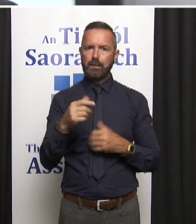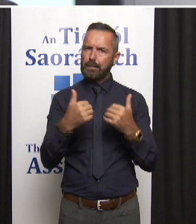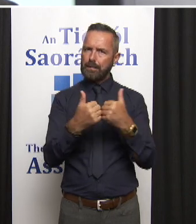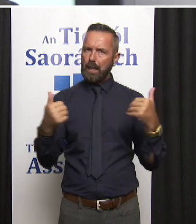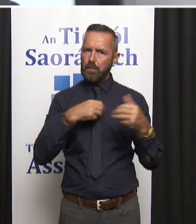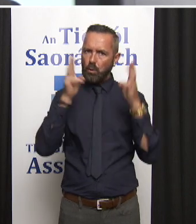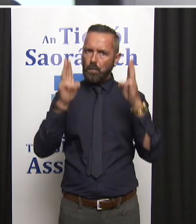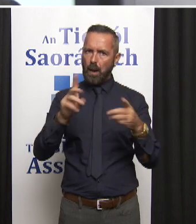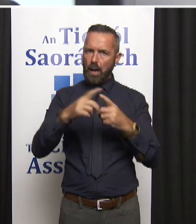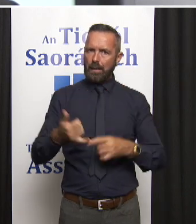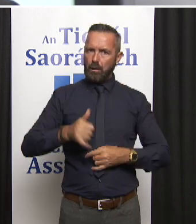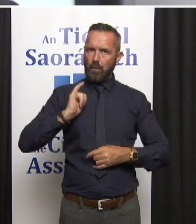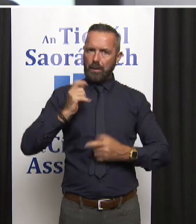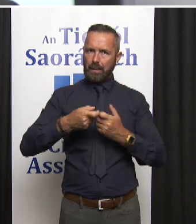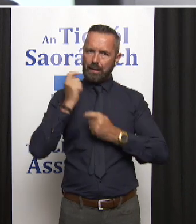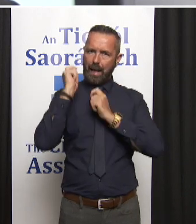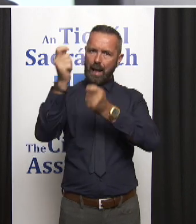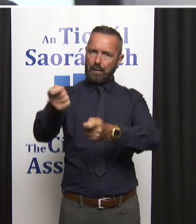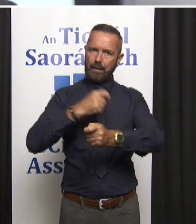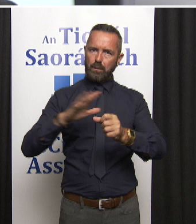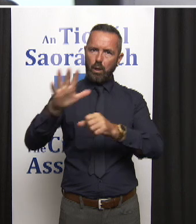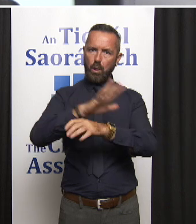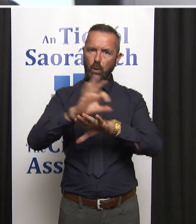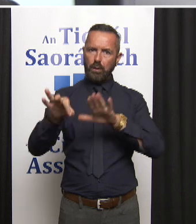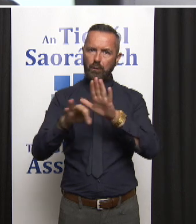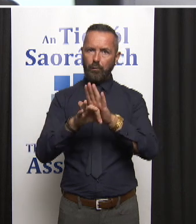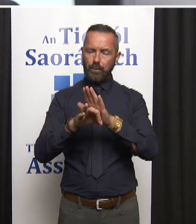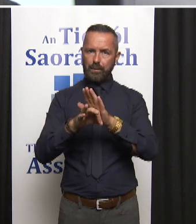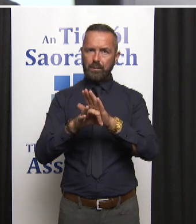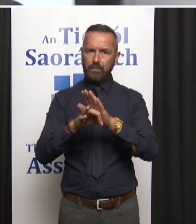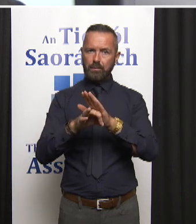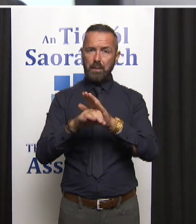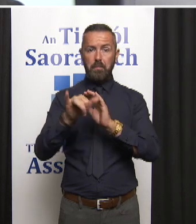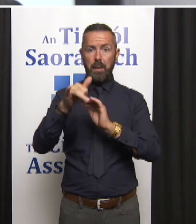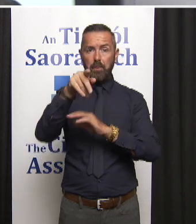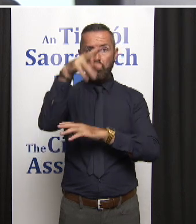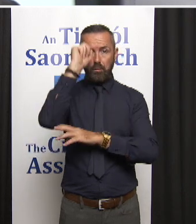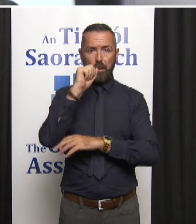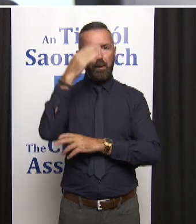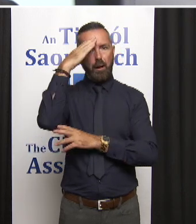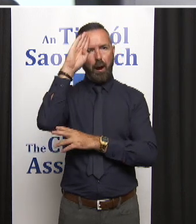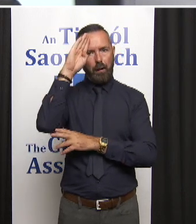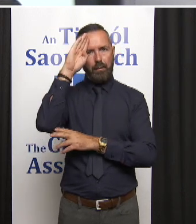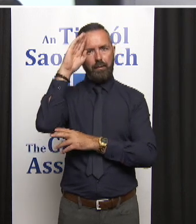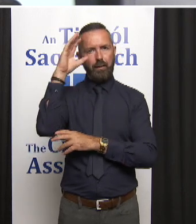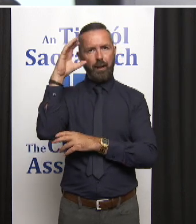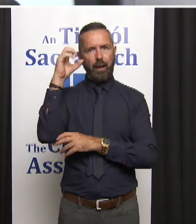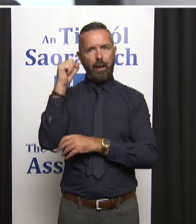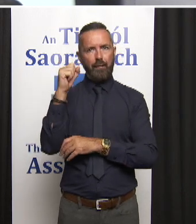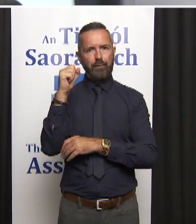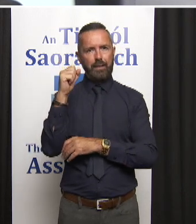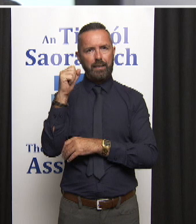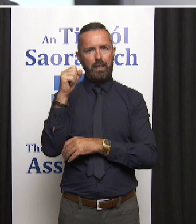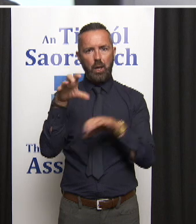powers or competences allocated to local government per se, and as you may recall, Ireland has the unenviable league position